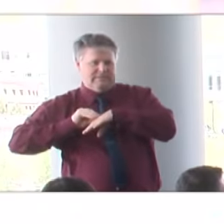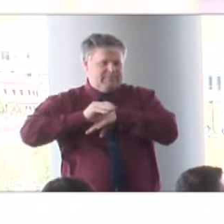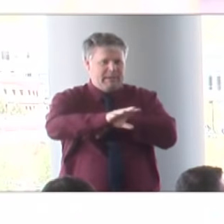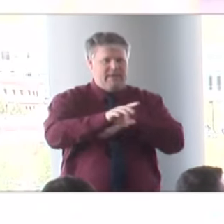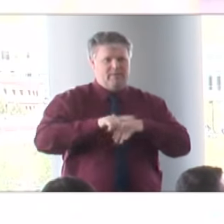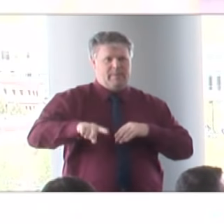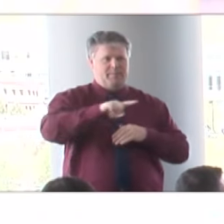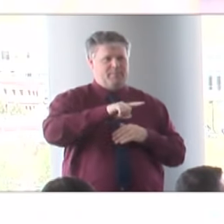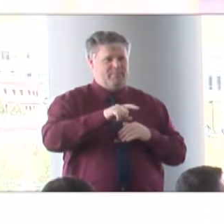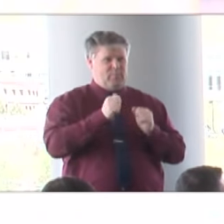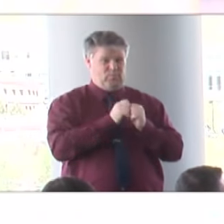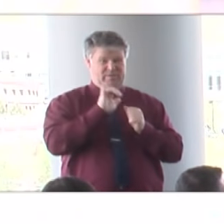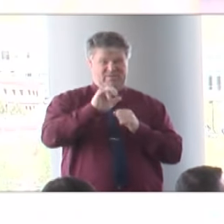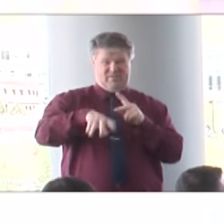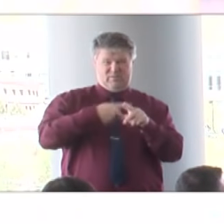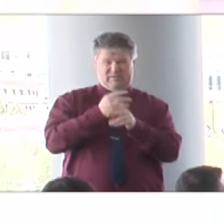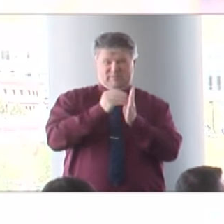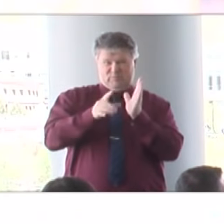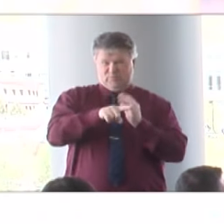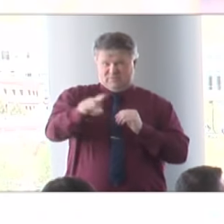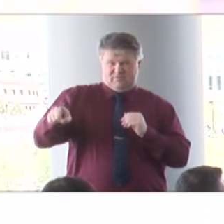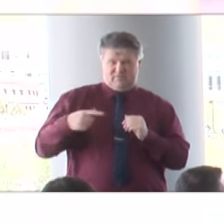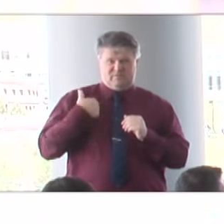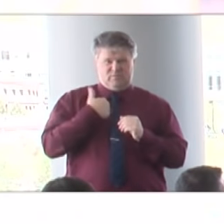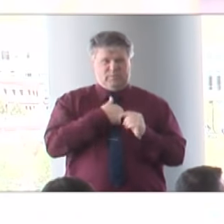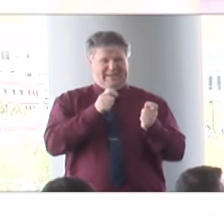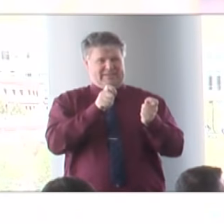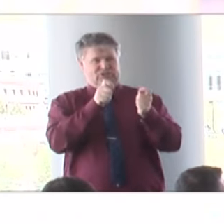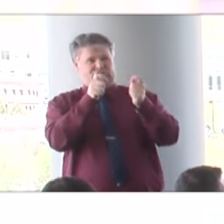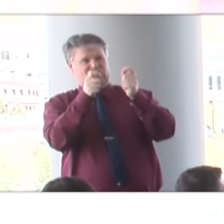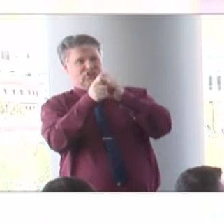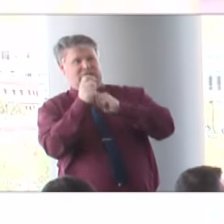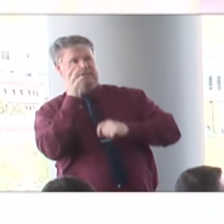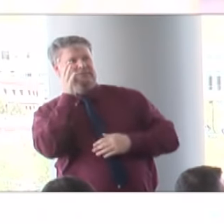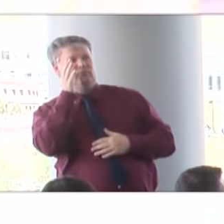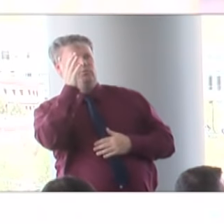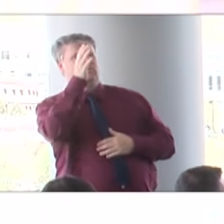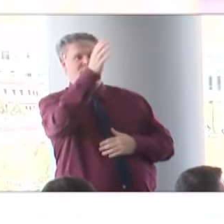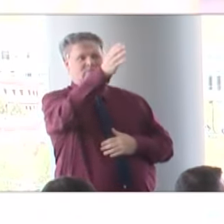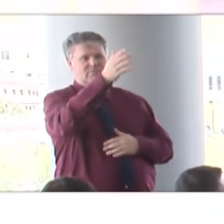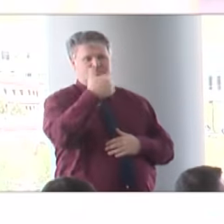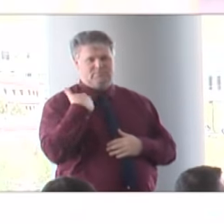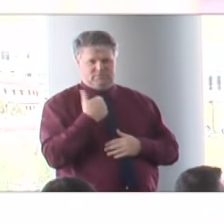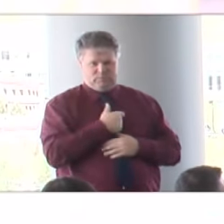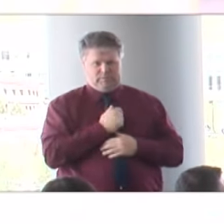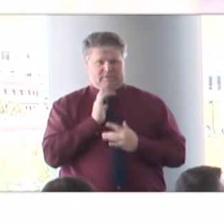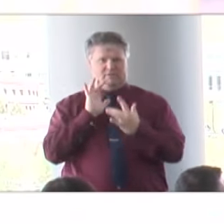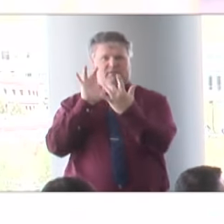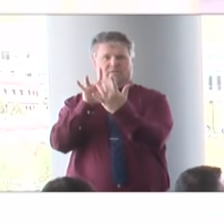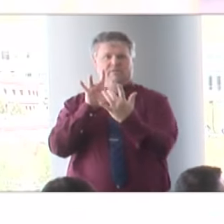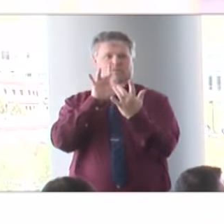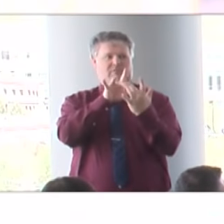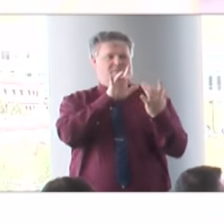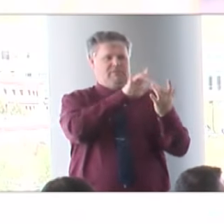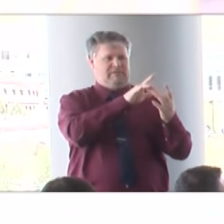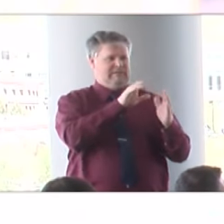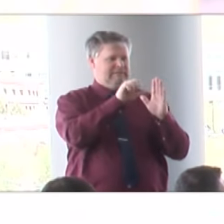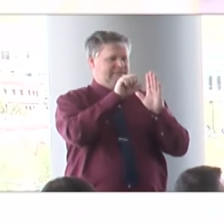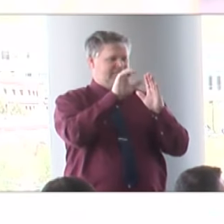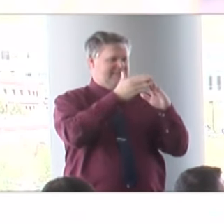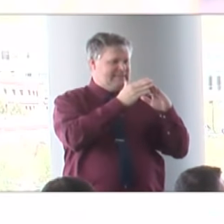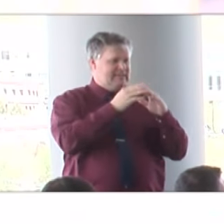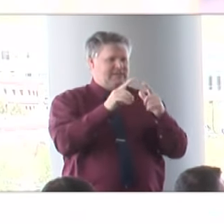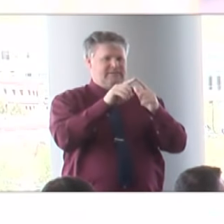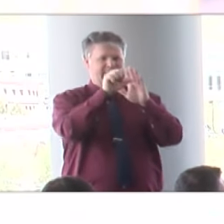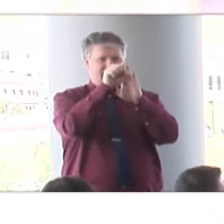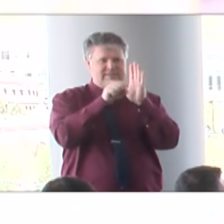like these, you can change the entire arc of the future. We can reach out and serve the city, the state, and the